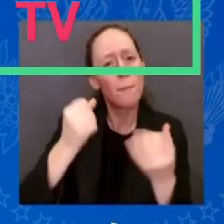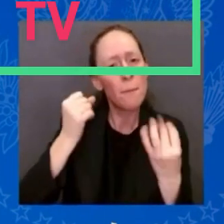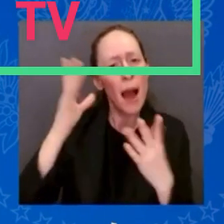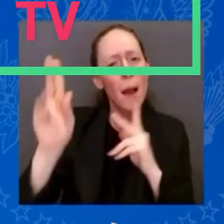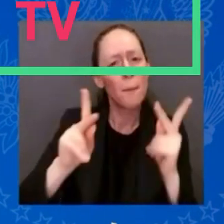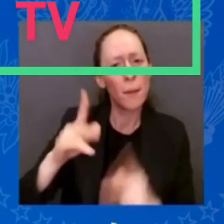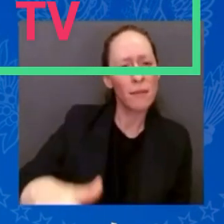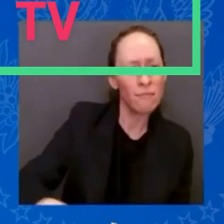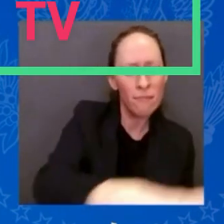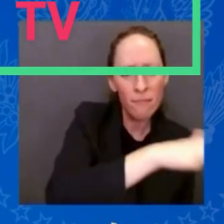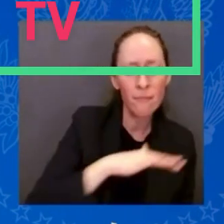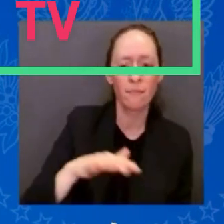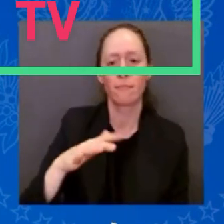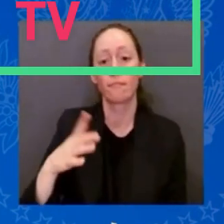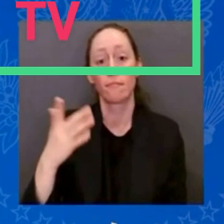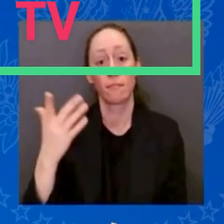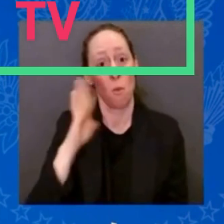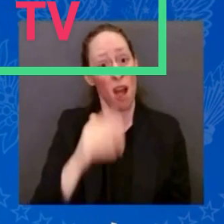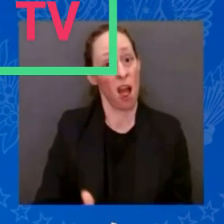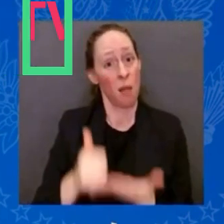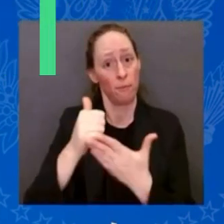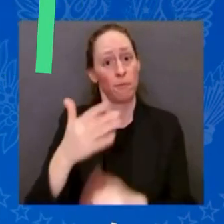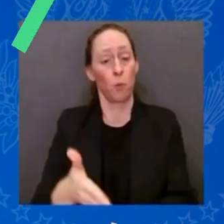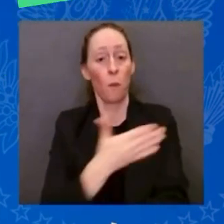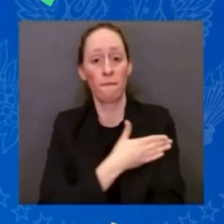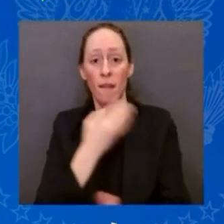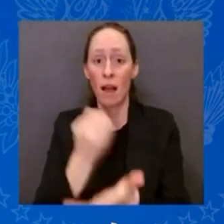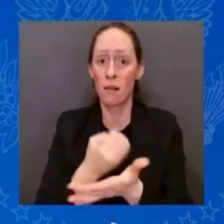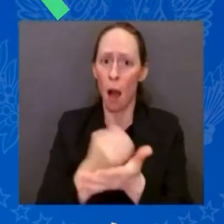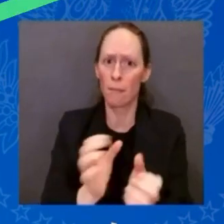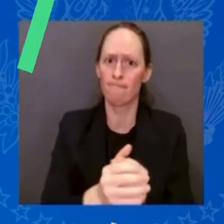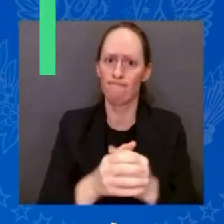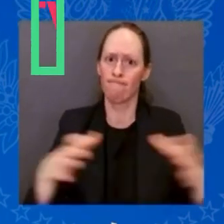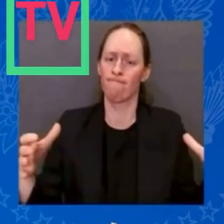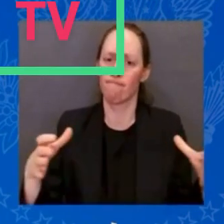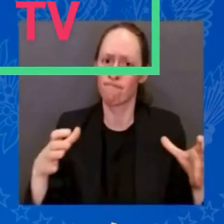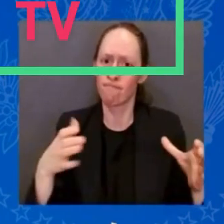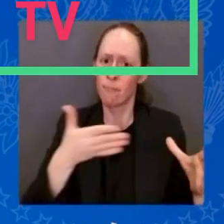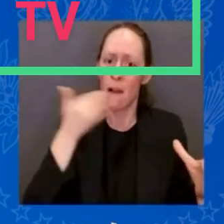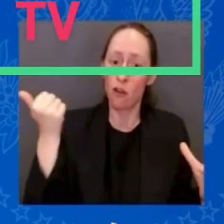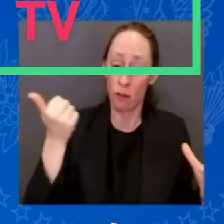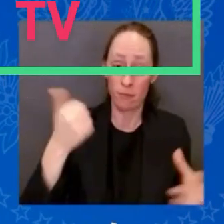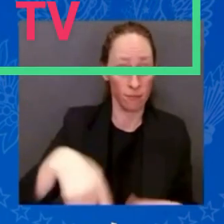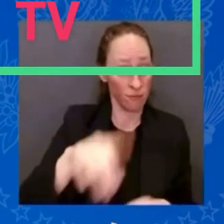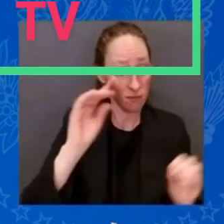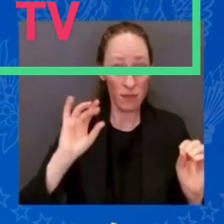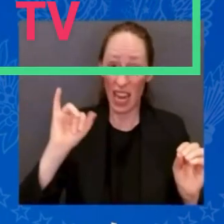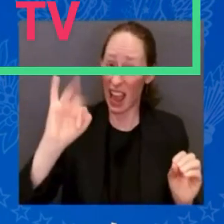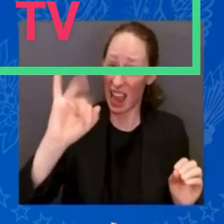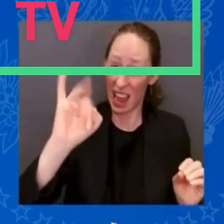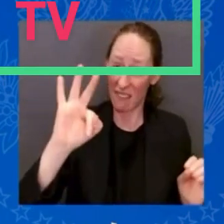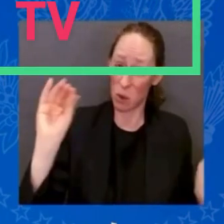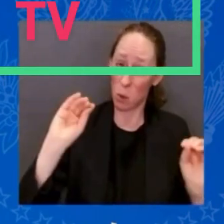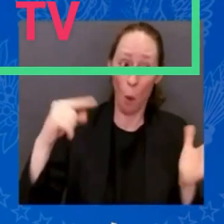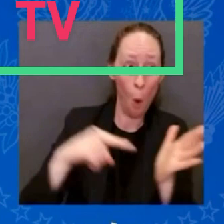burden of student debt. More homes would have been bought. More businesses would have been started. More couples would have had the confidence to